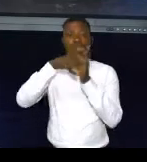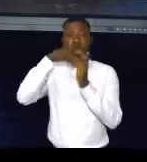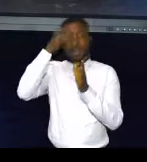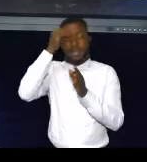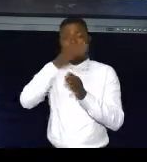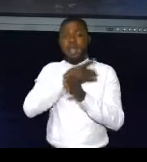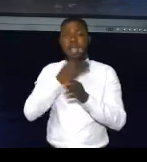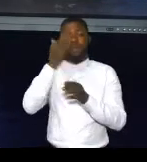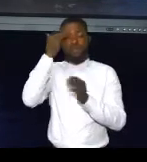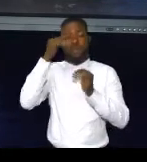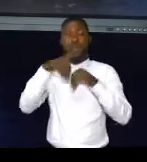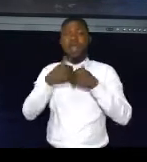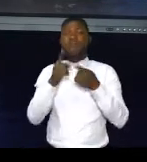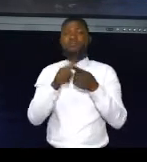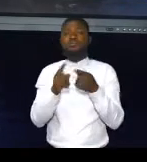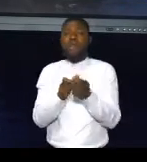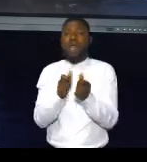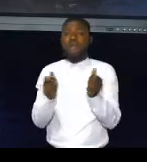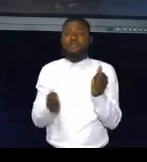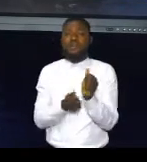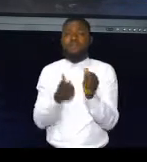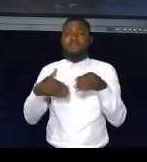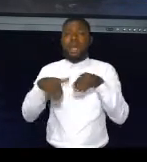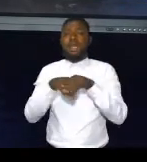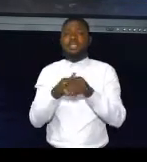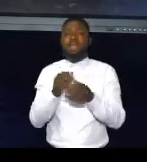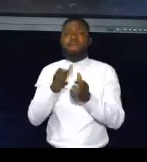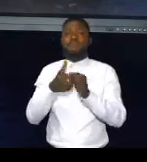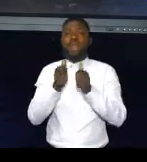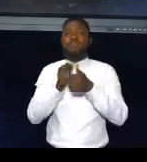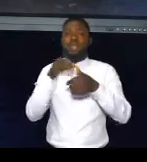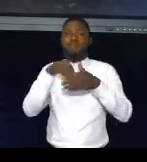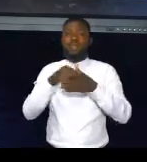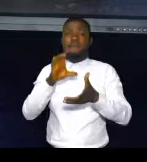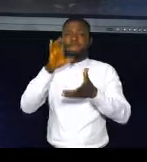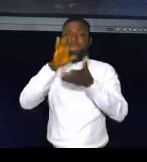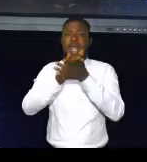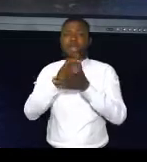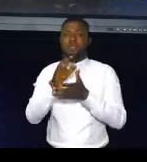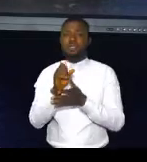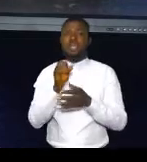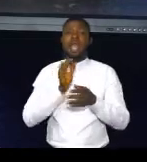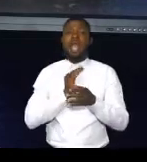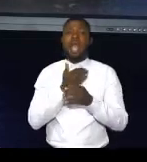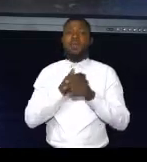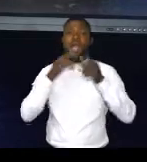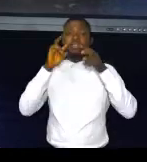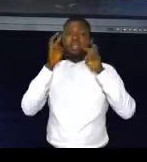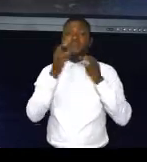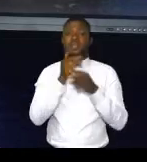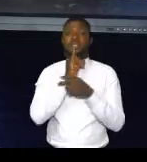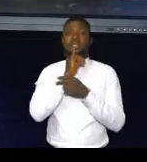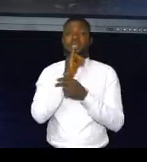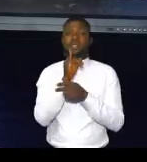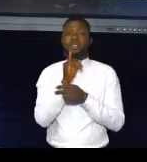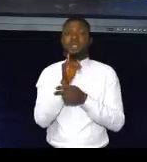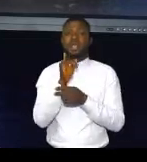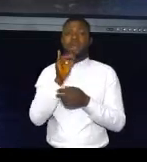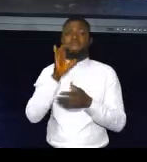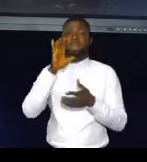learn and know how to avoid marital problem in marriages. Our topic for today